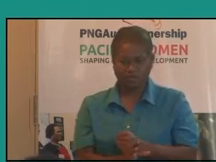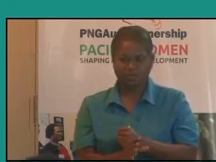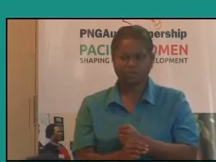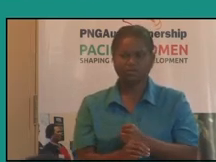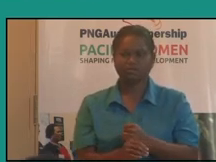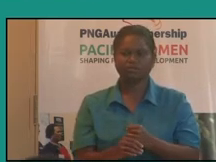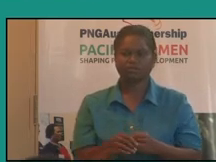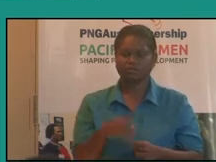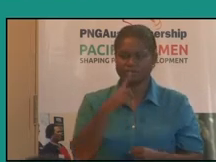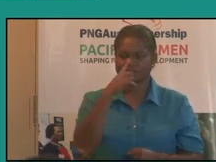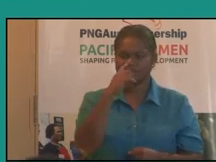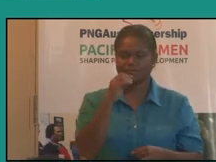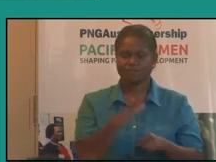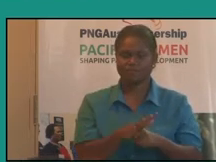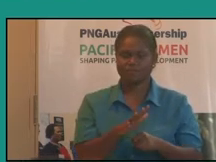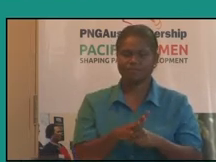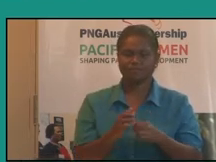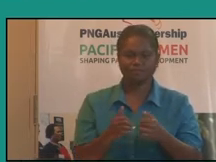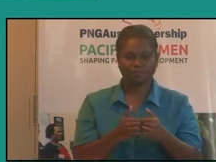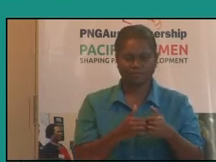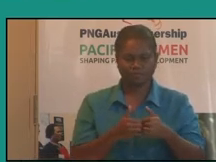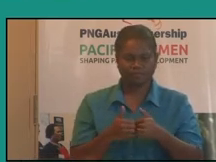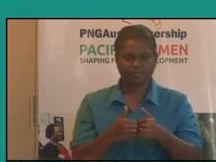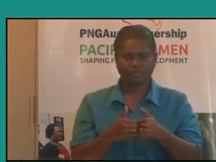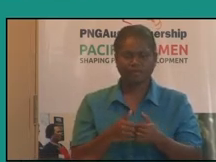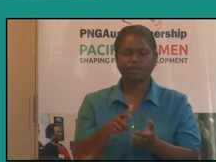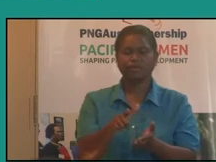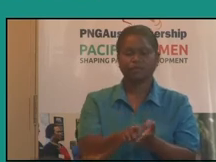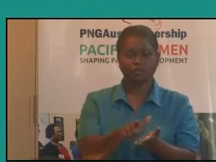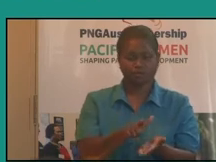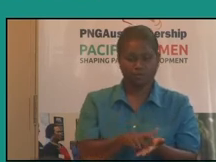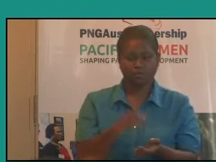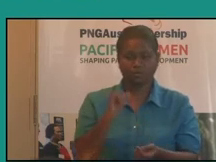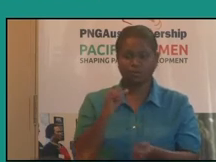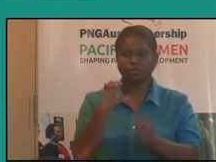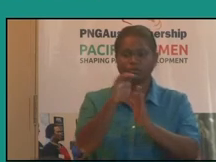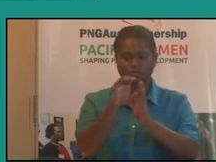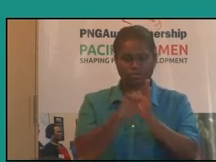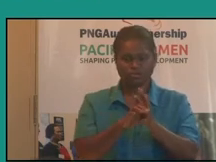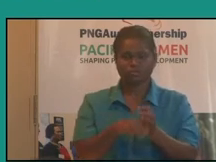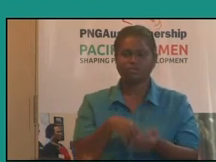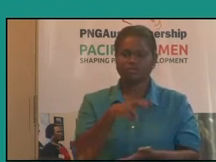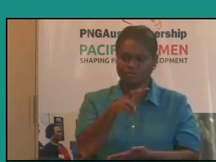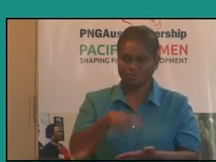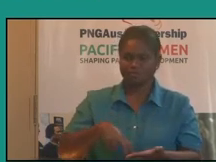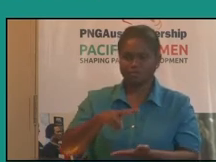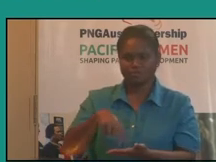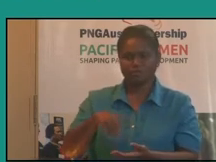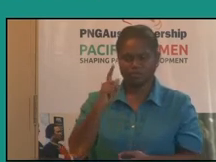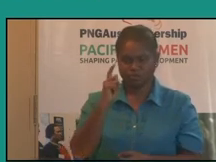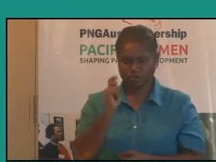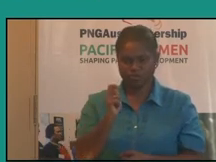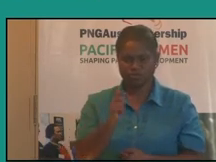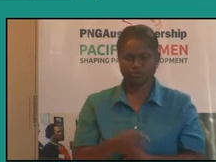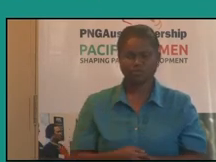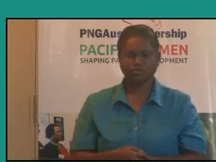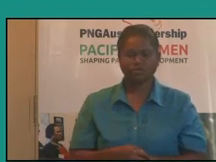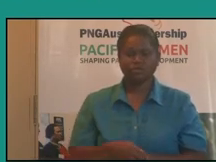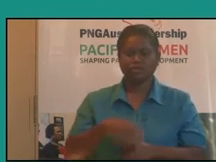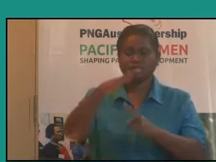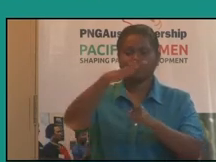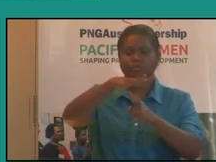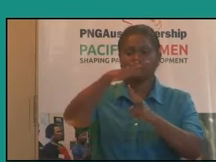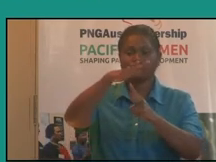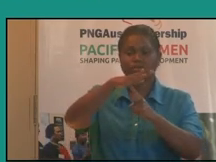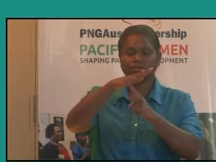from the bureaucracy, our most senior, our Attorney General, who's given us the insight into that. And very importantly, the